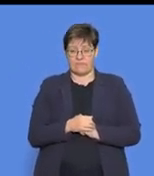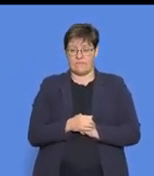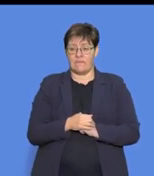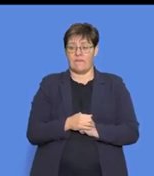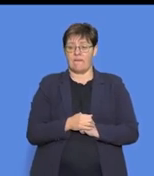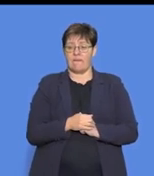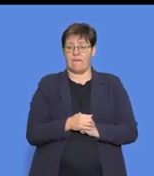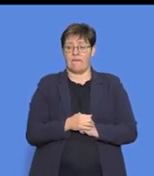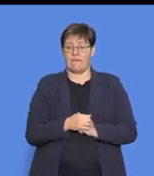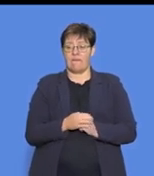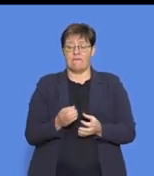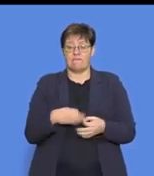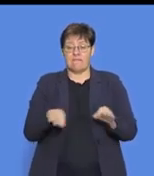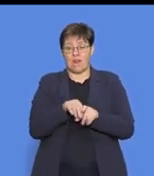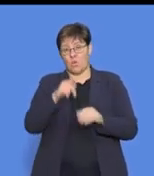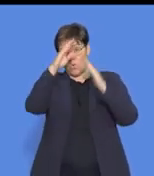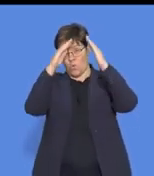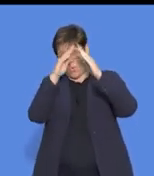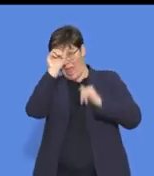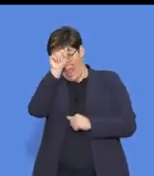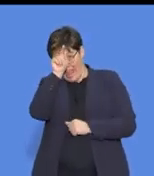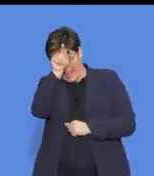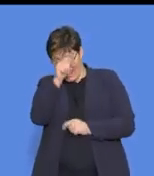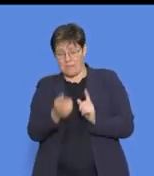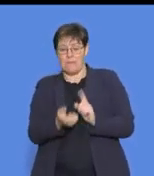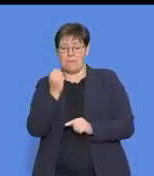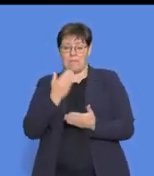the value of this angle here